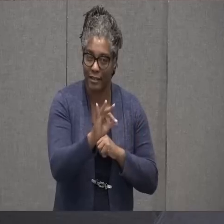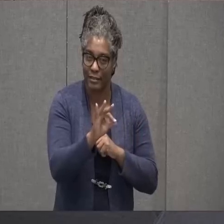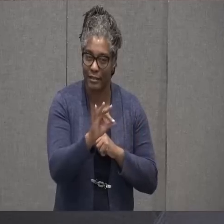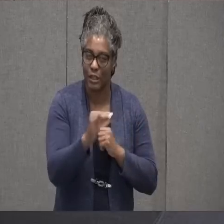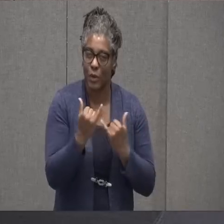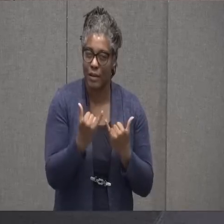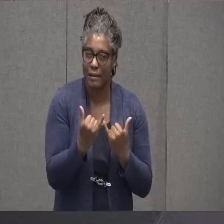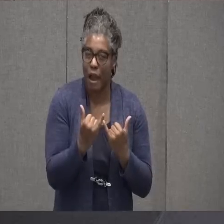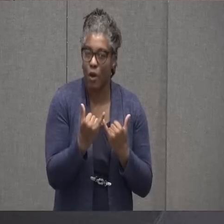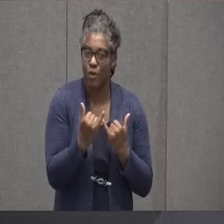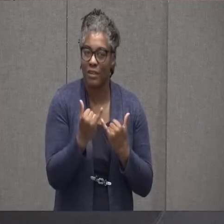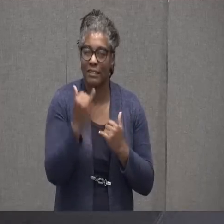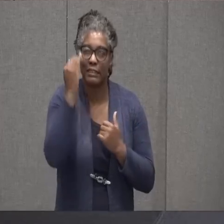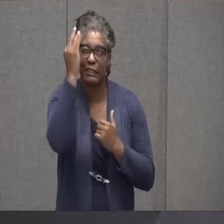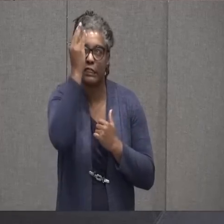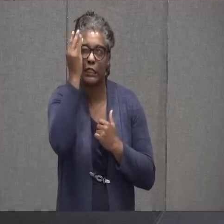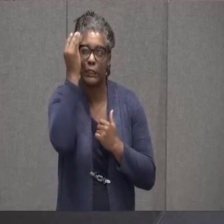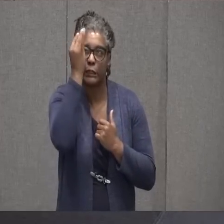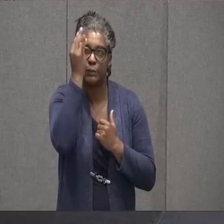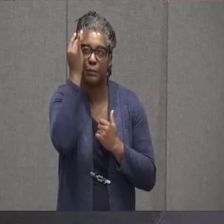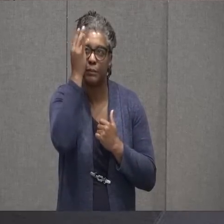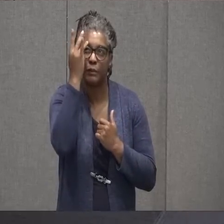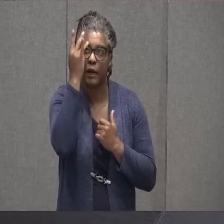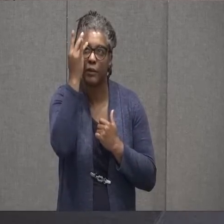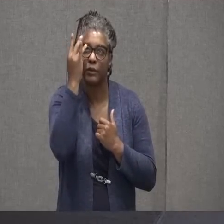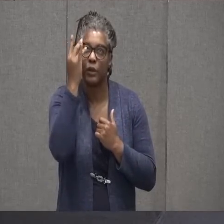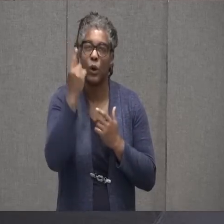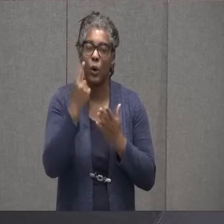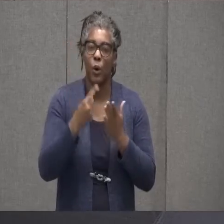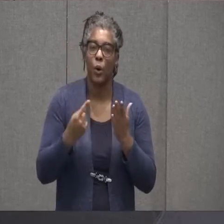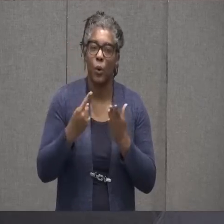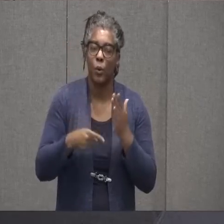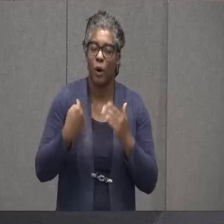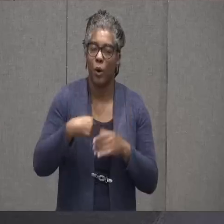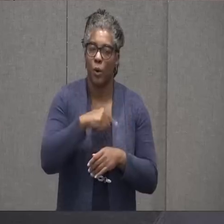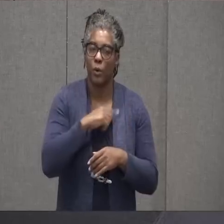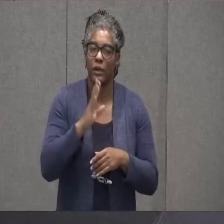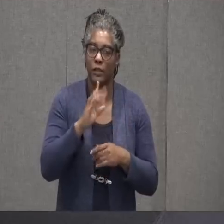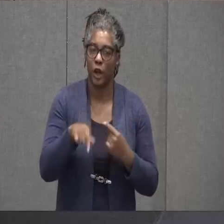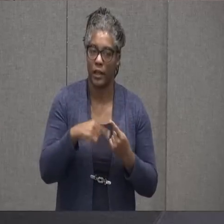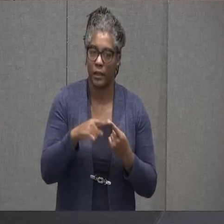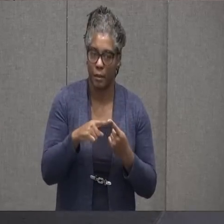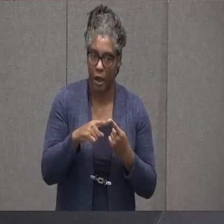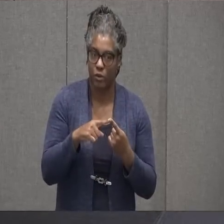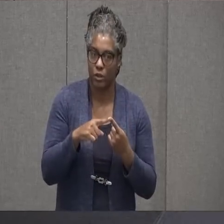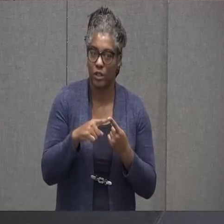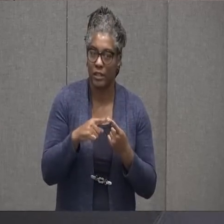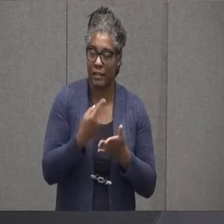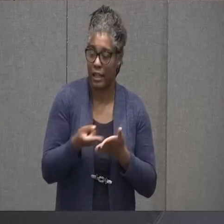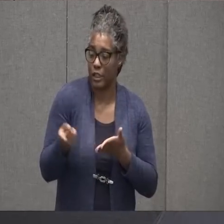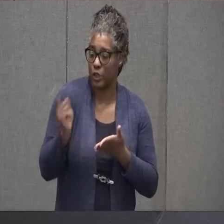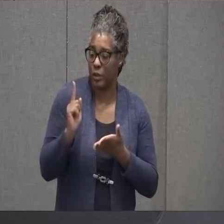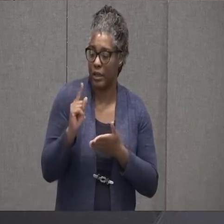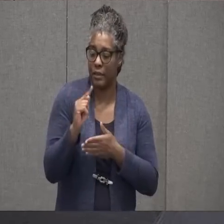last Wednesday around the text structures that are built into informational text.